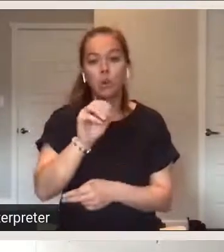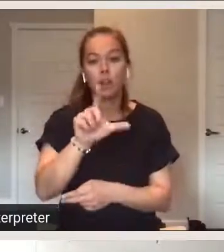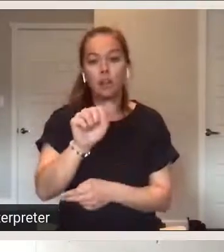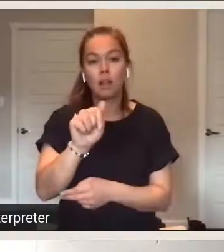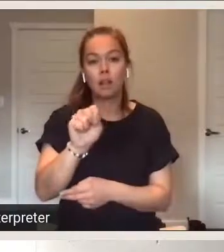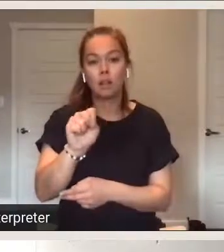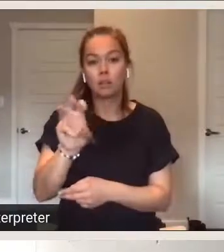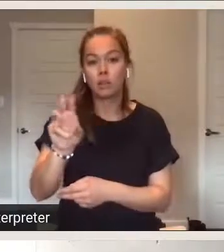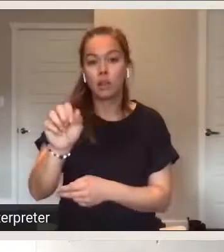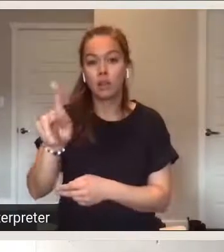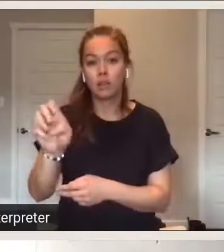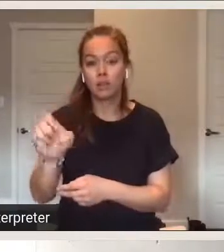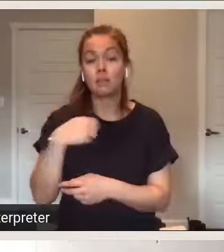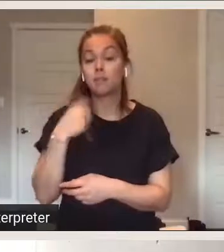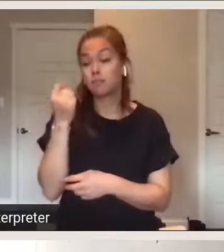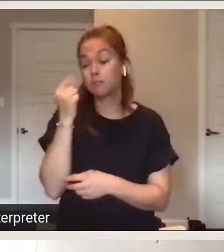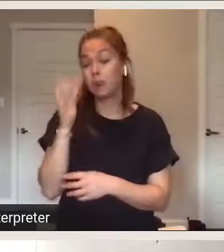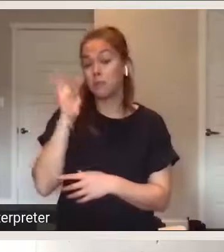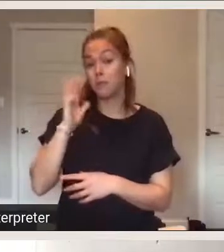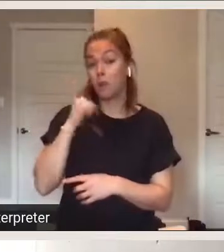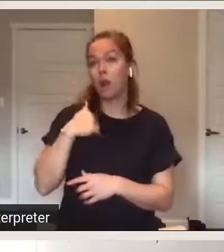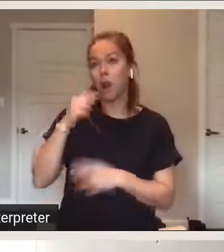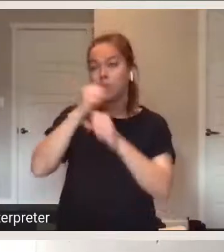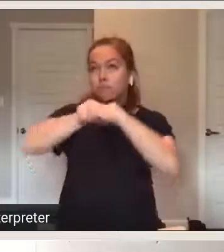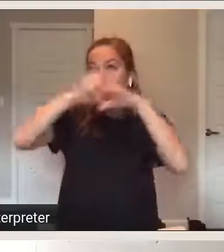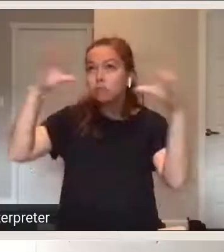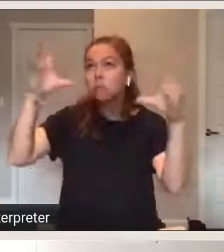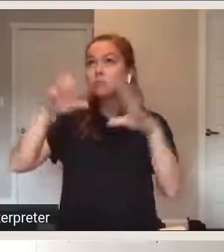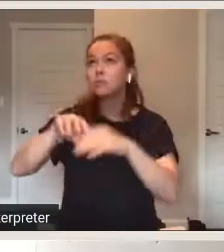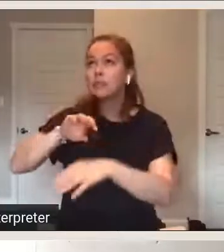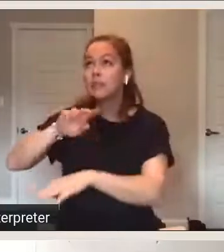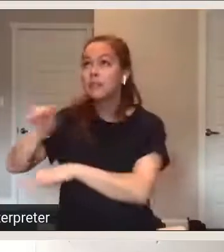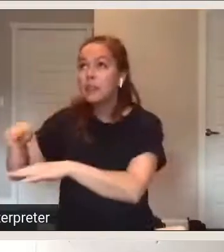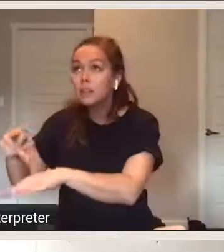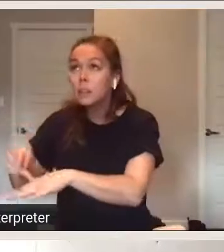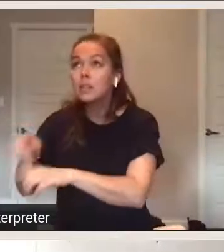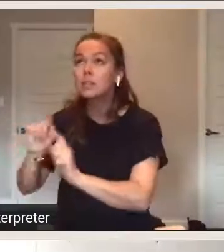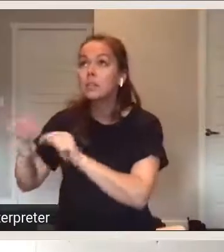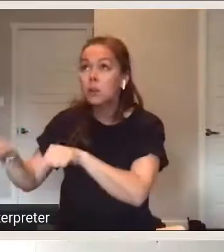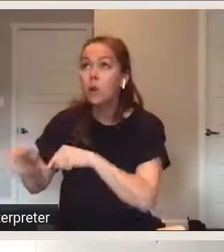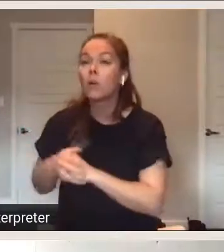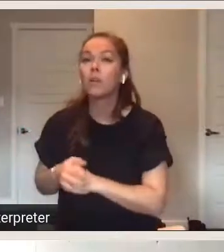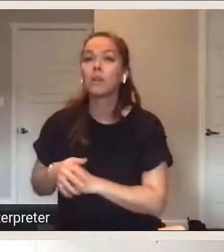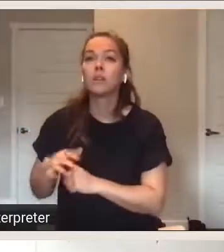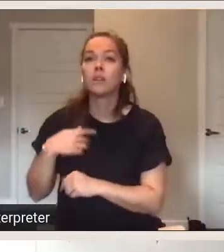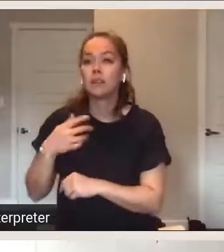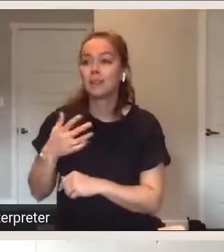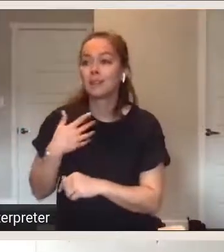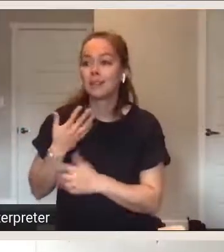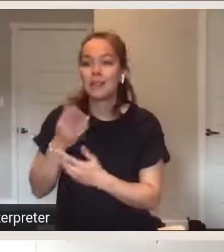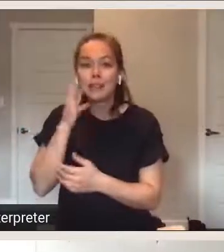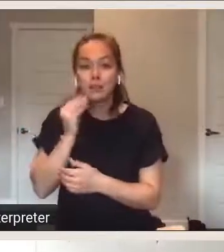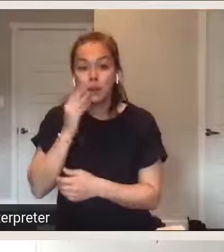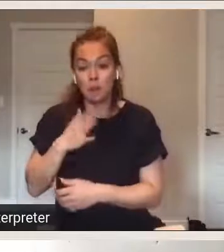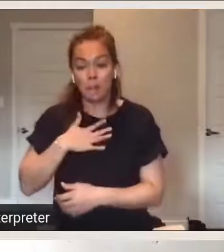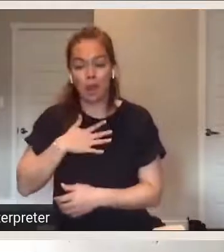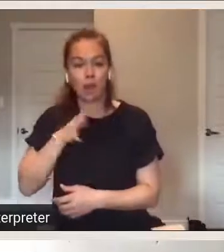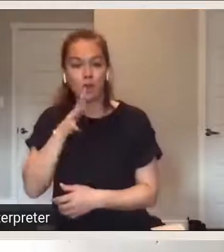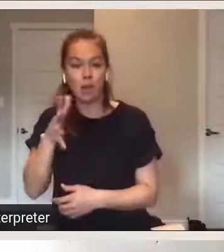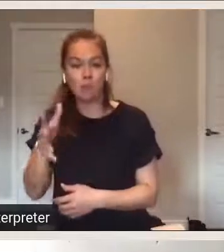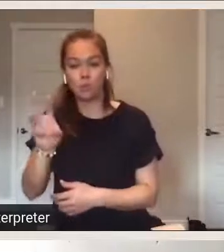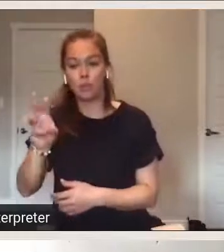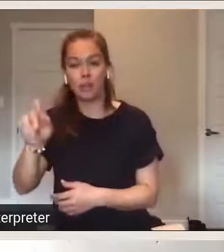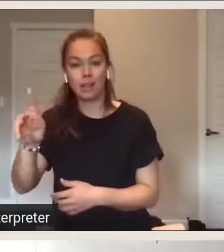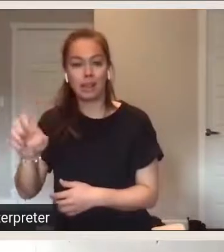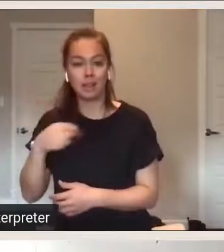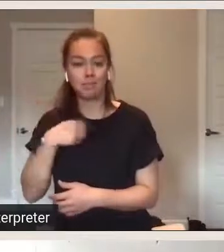different film. It was very much about my experience with at my grandmother's wake when I was 19, and that would have